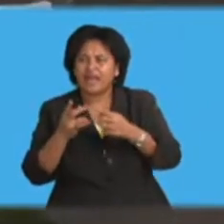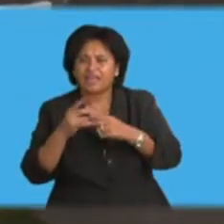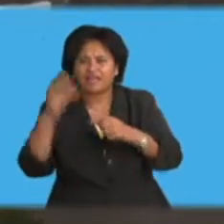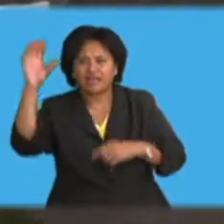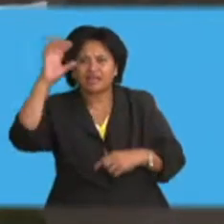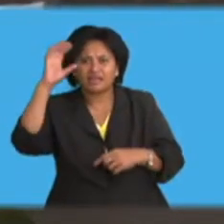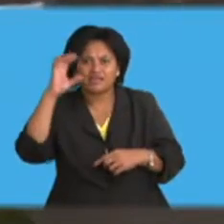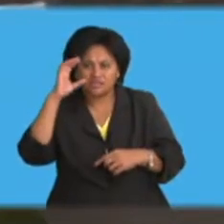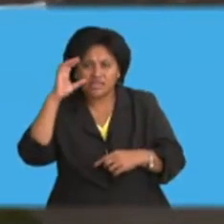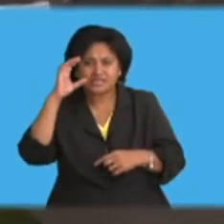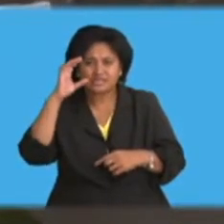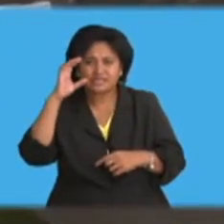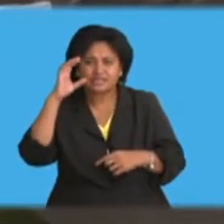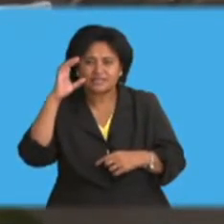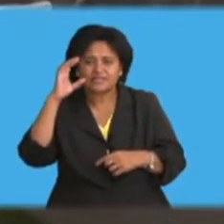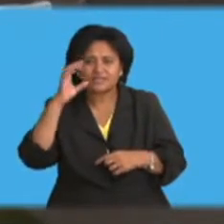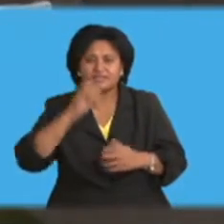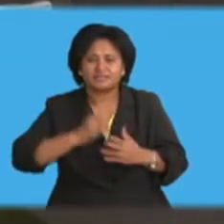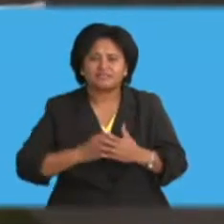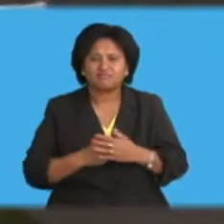hosts.